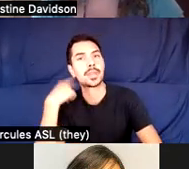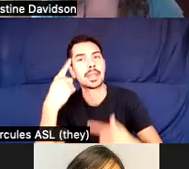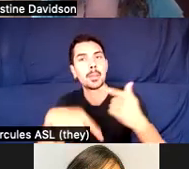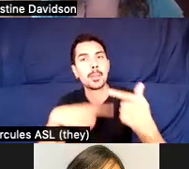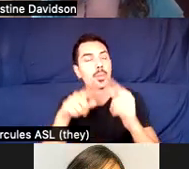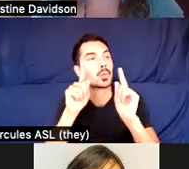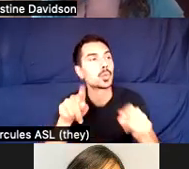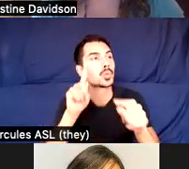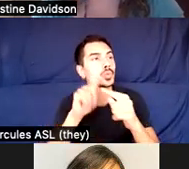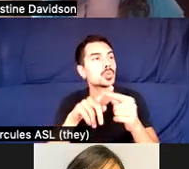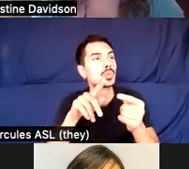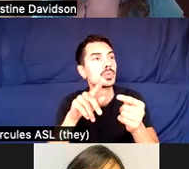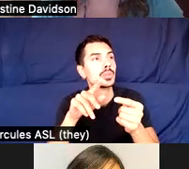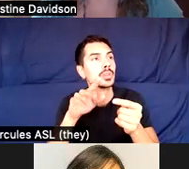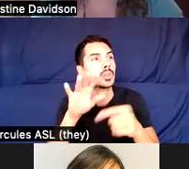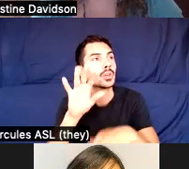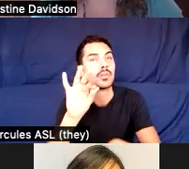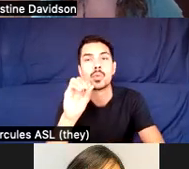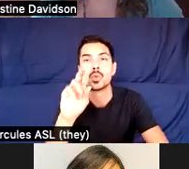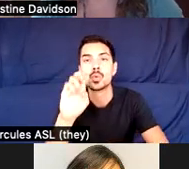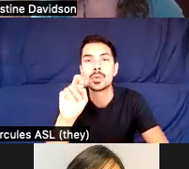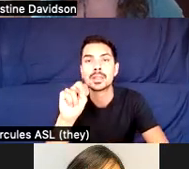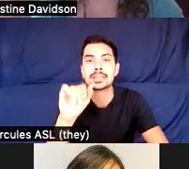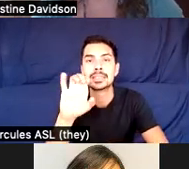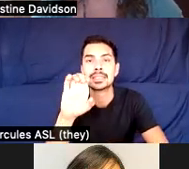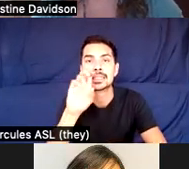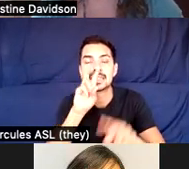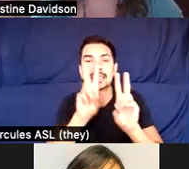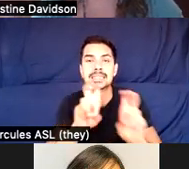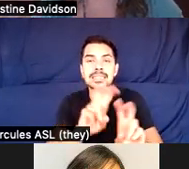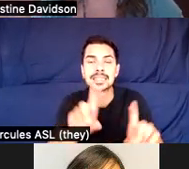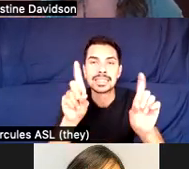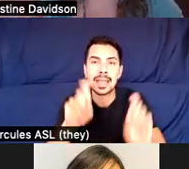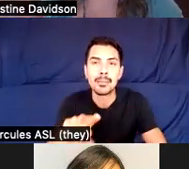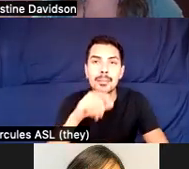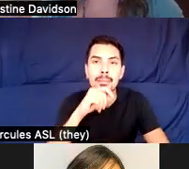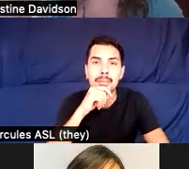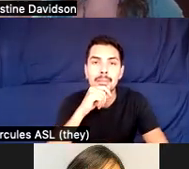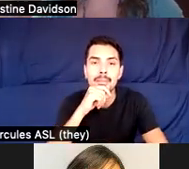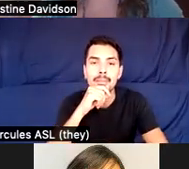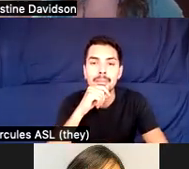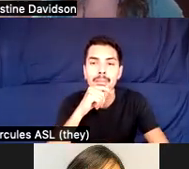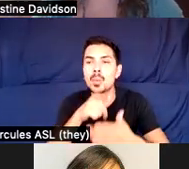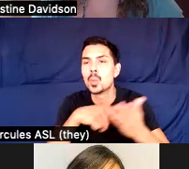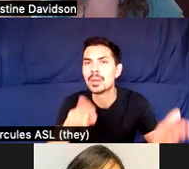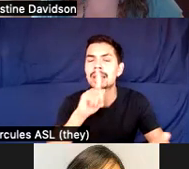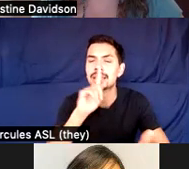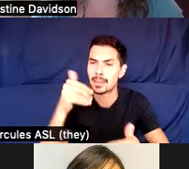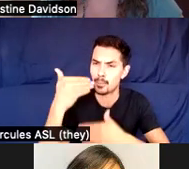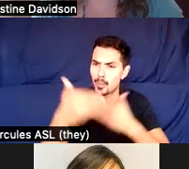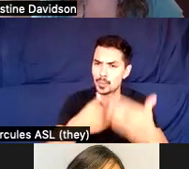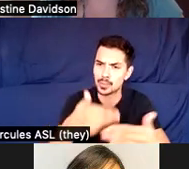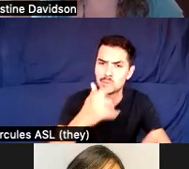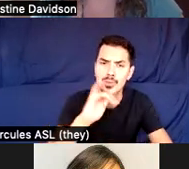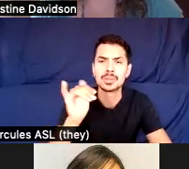to do the forensic exam, right? And so if you name kind of like what the process looks like and how it might